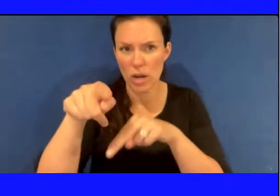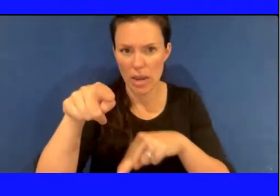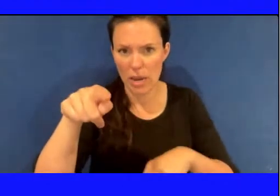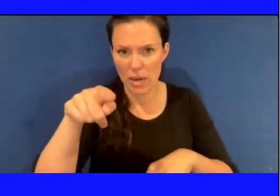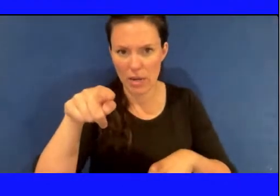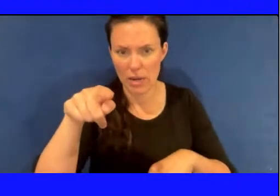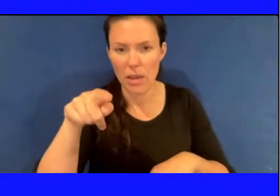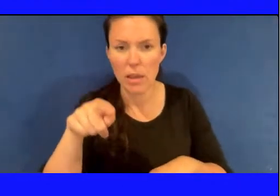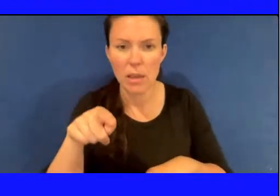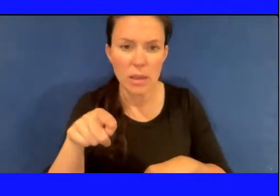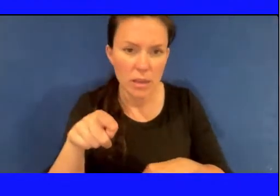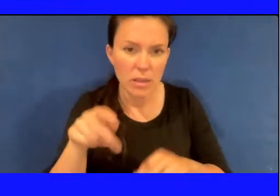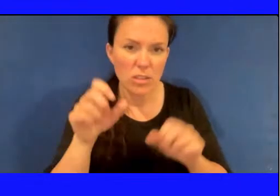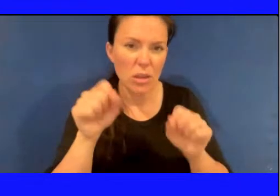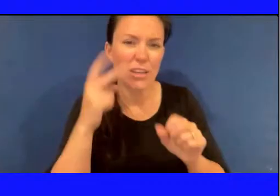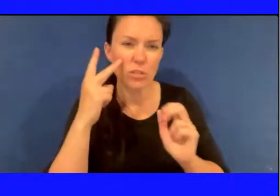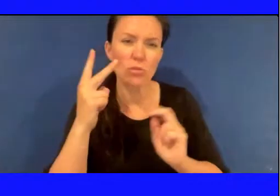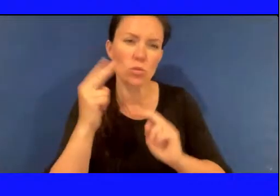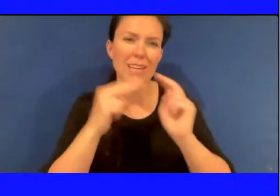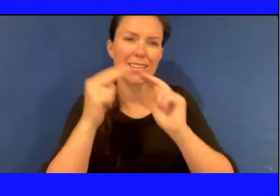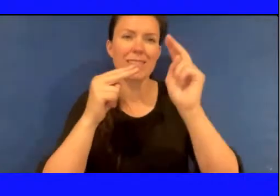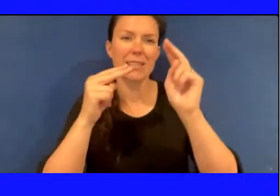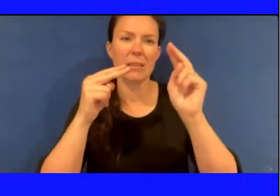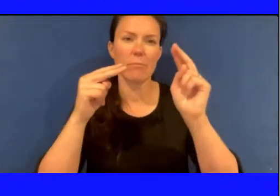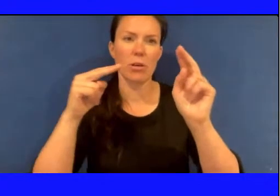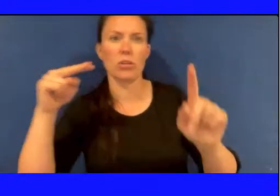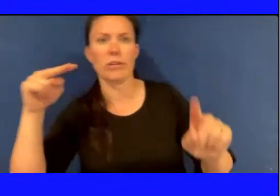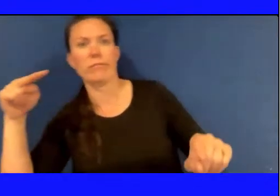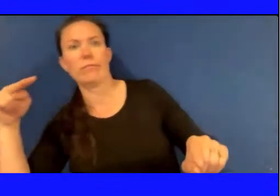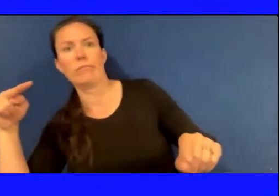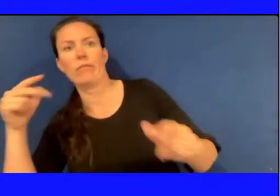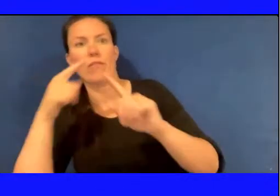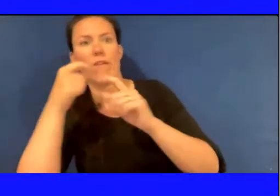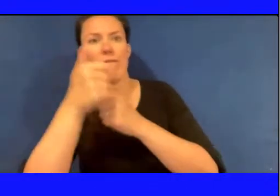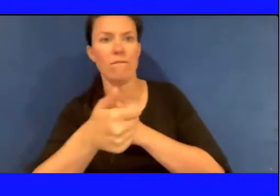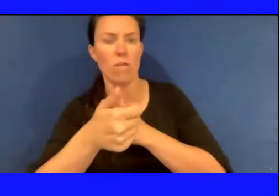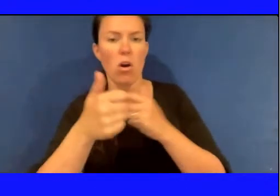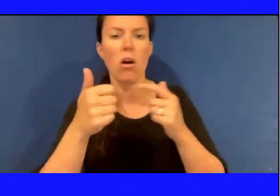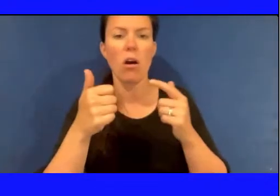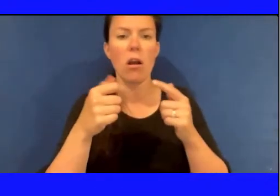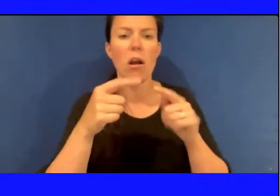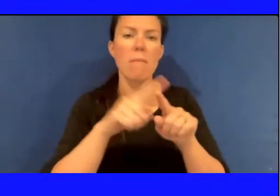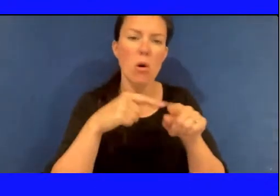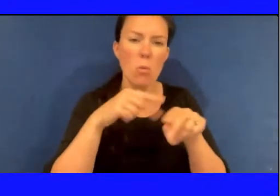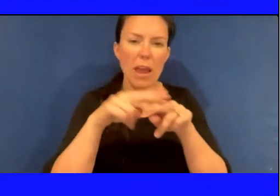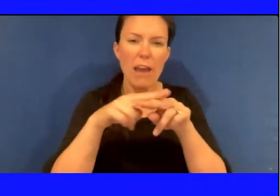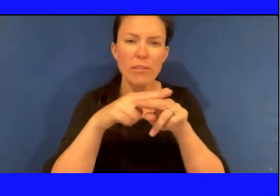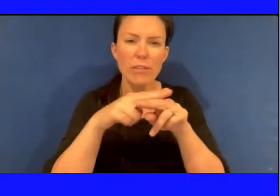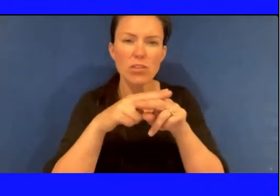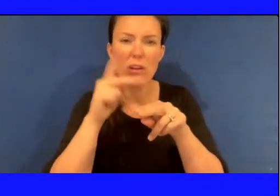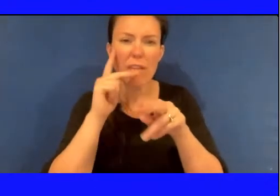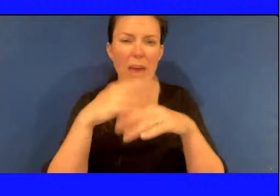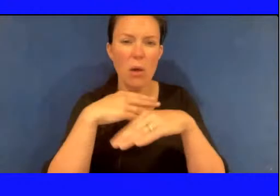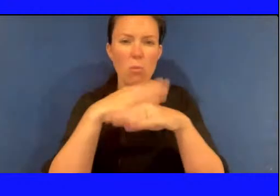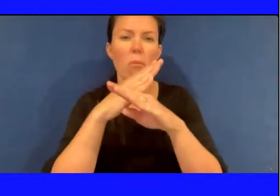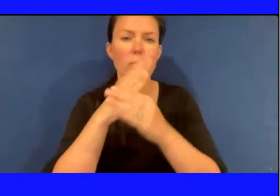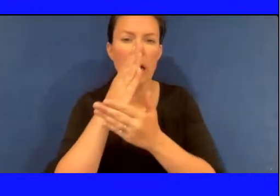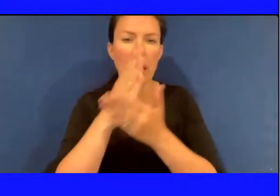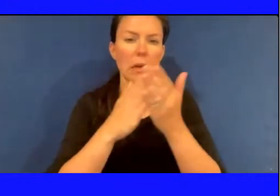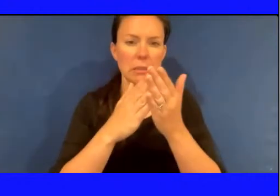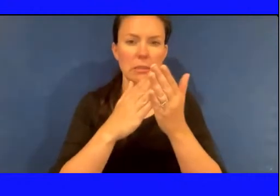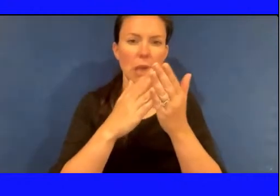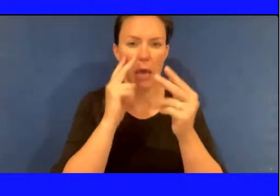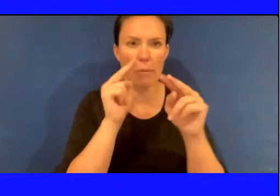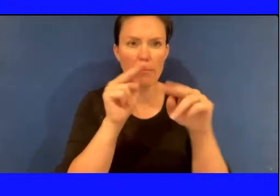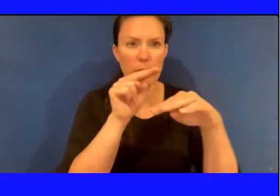although you will see the building from all over. And we spend a lot of time going to high and low streets around the neighborhood. That will